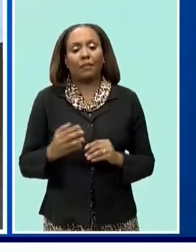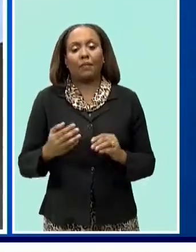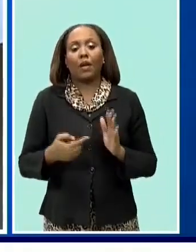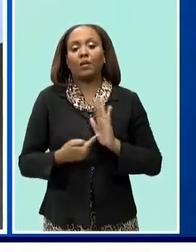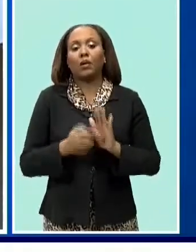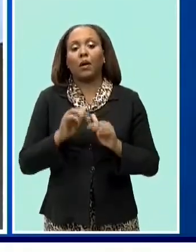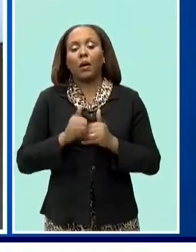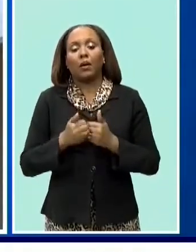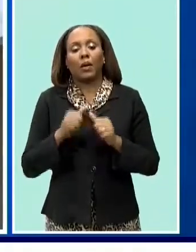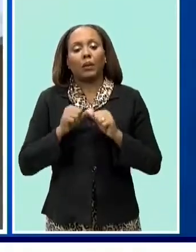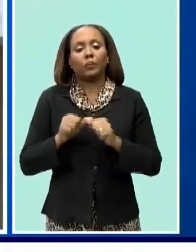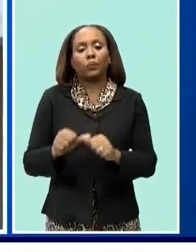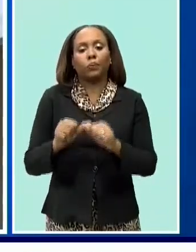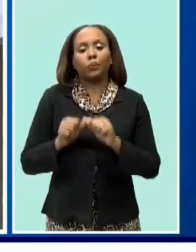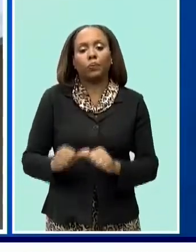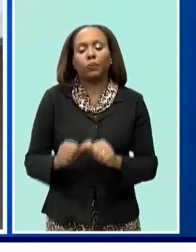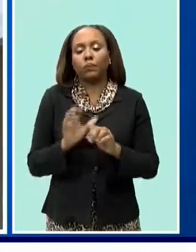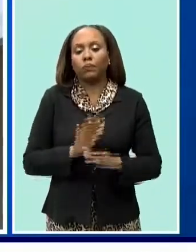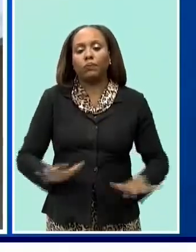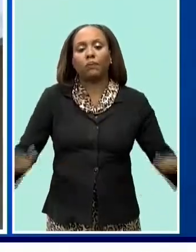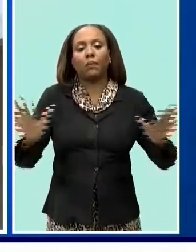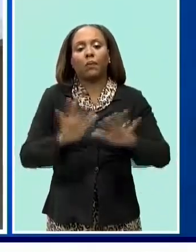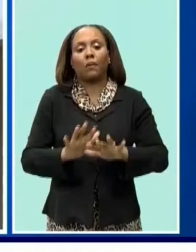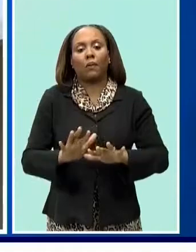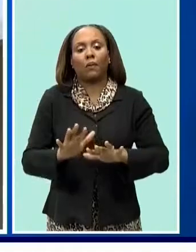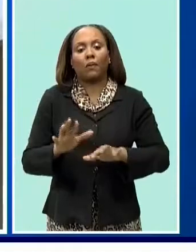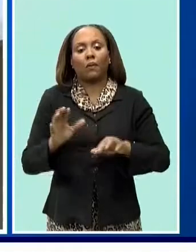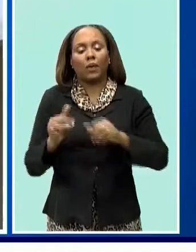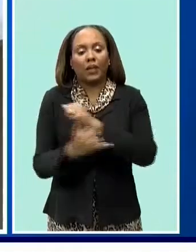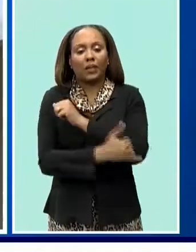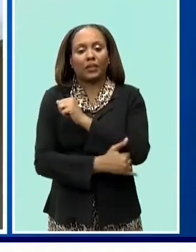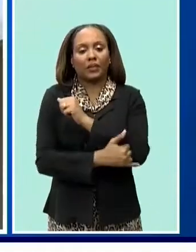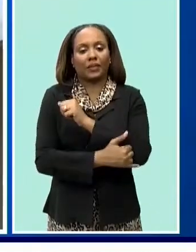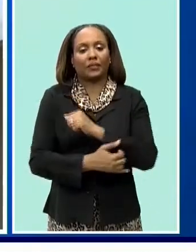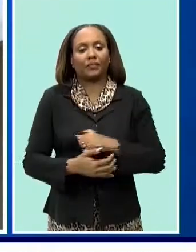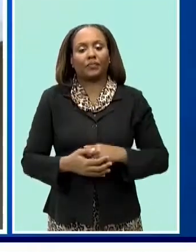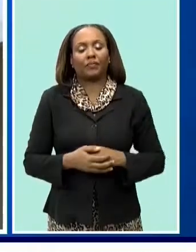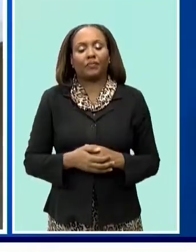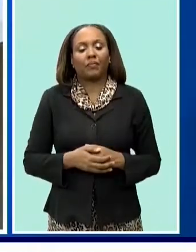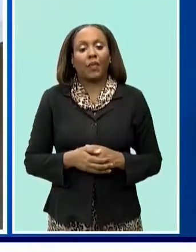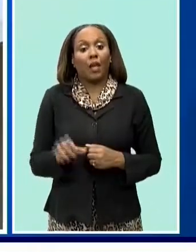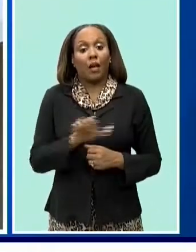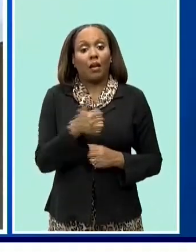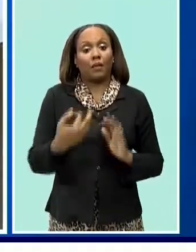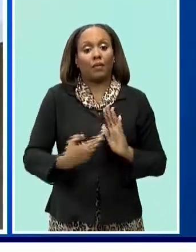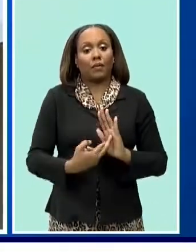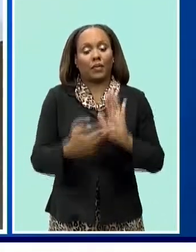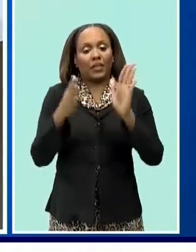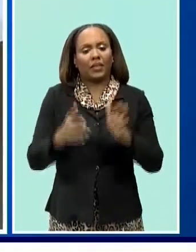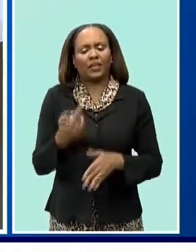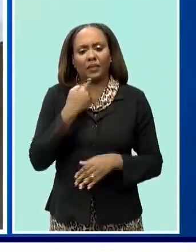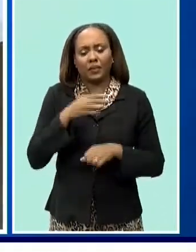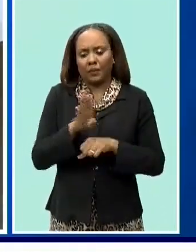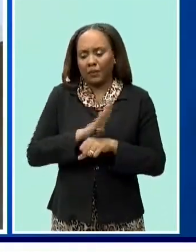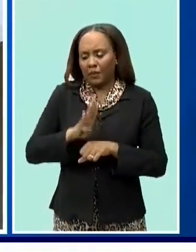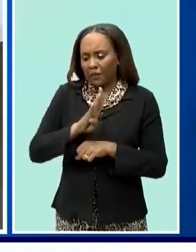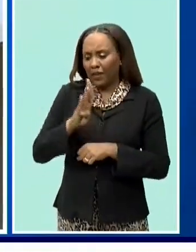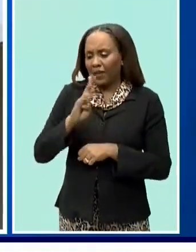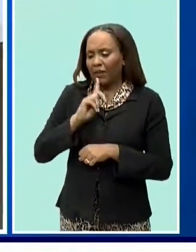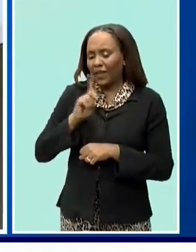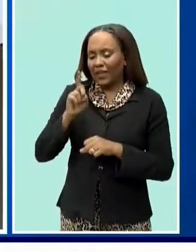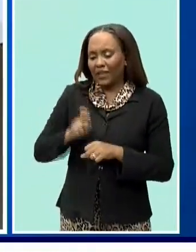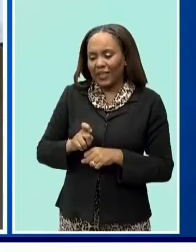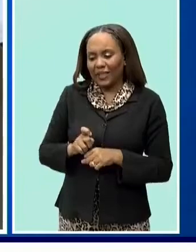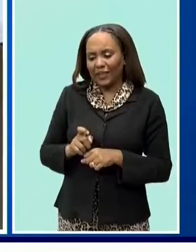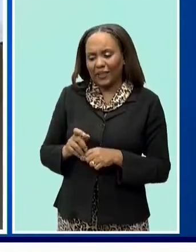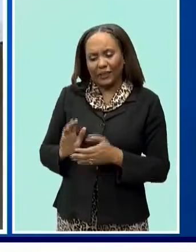sustainable development. Deputy Resident Representative of the UNDP, Hugo Blanco, says Barbados must be commended for taking several